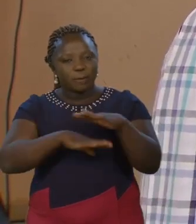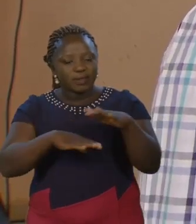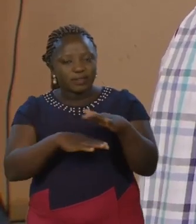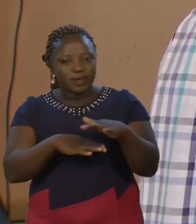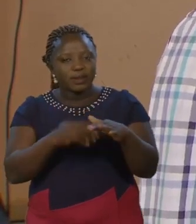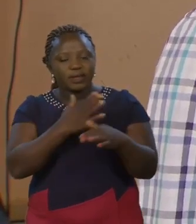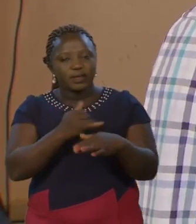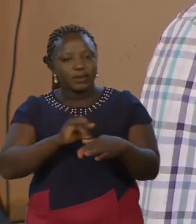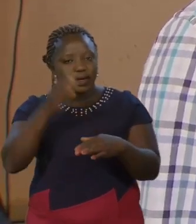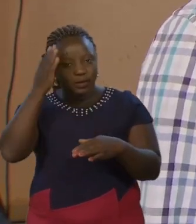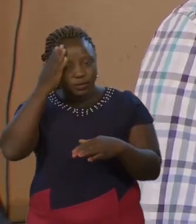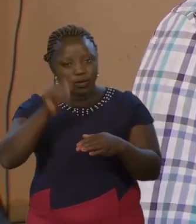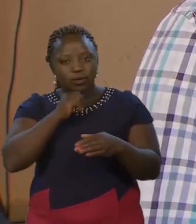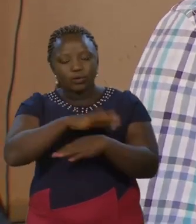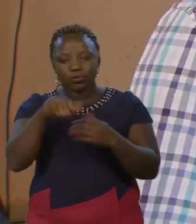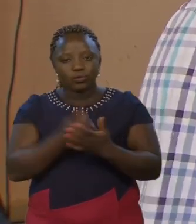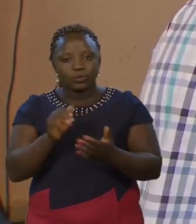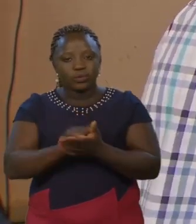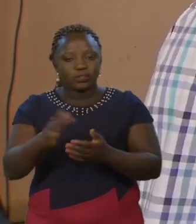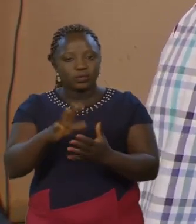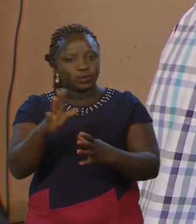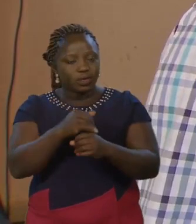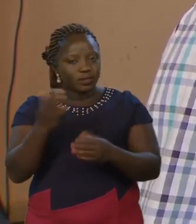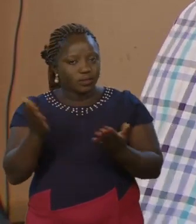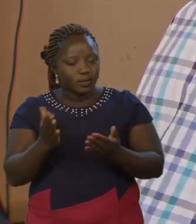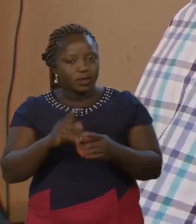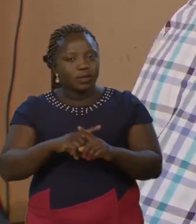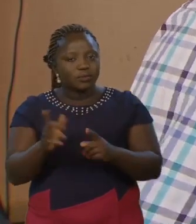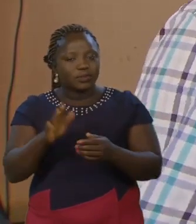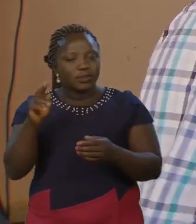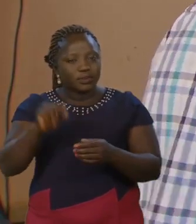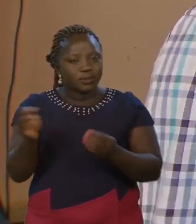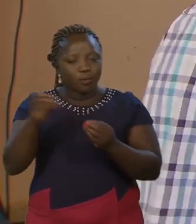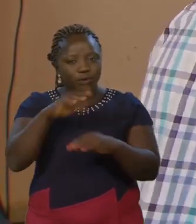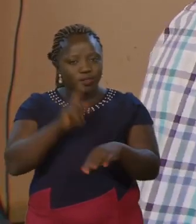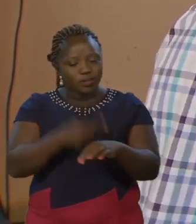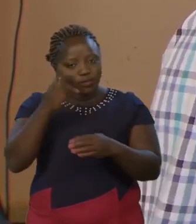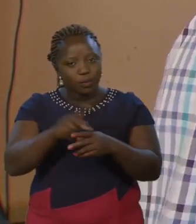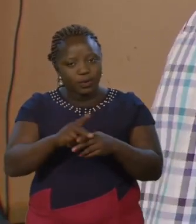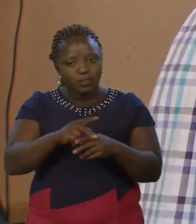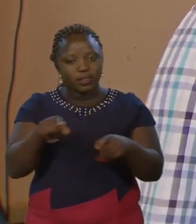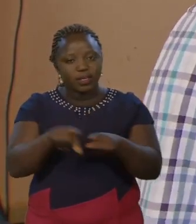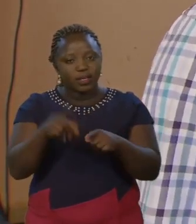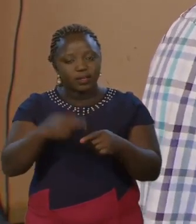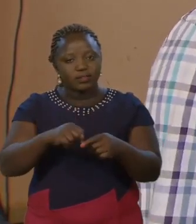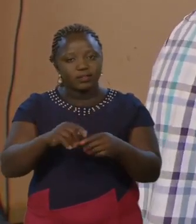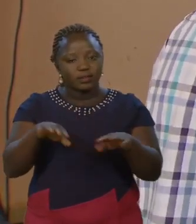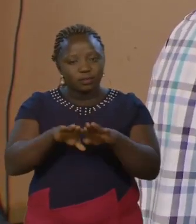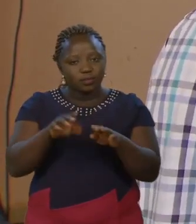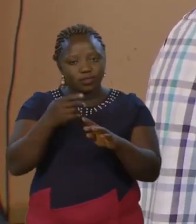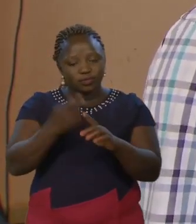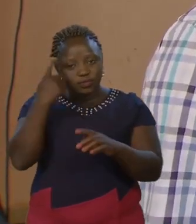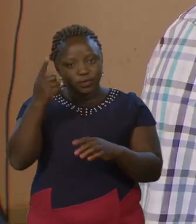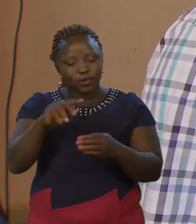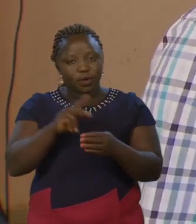know, at least it's not all that they will have here. At least they need more time for practicals as they are rounding up the program.